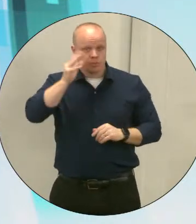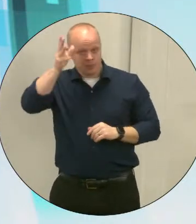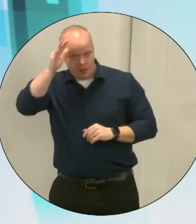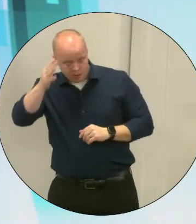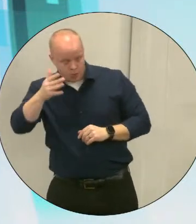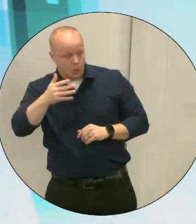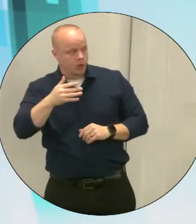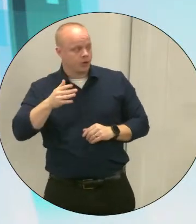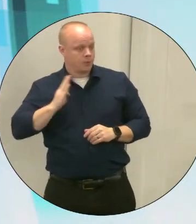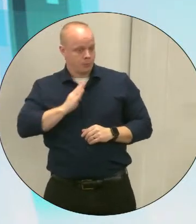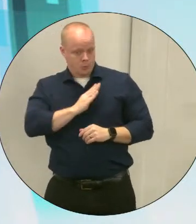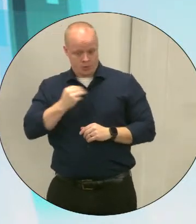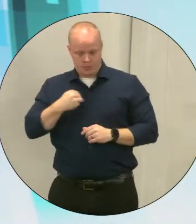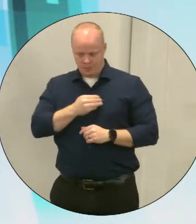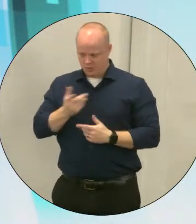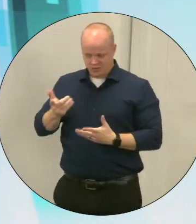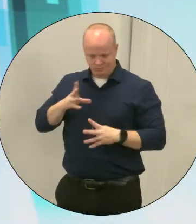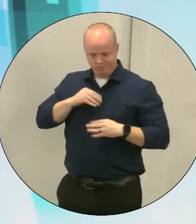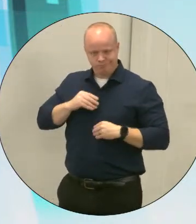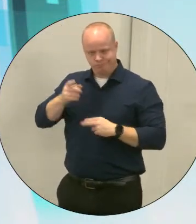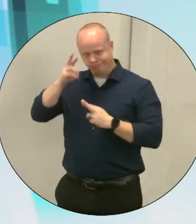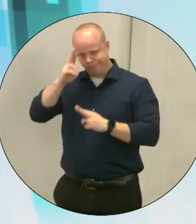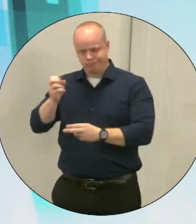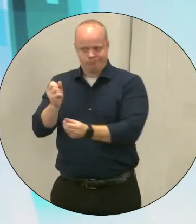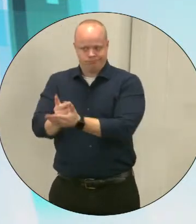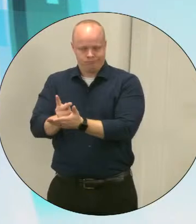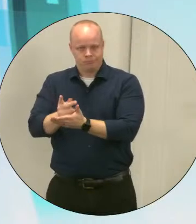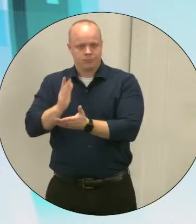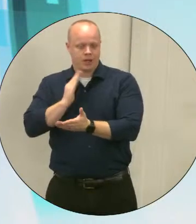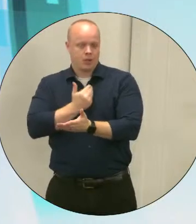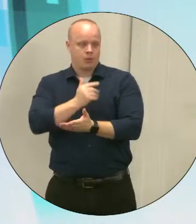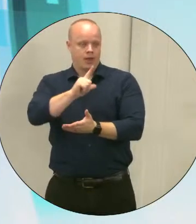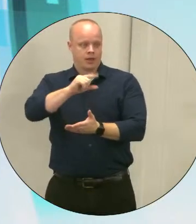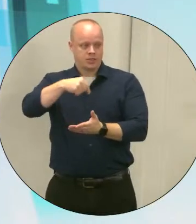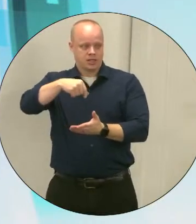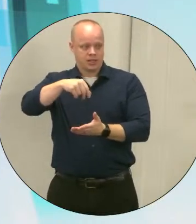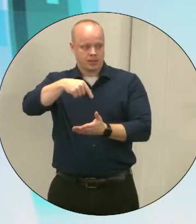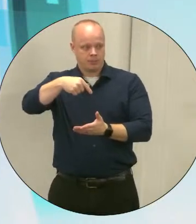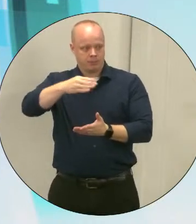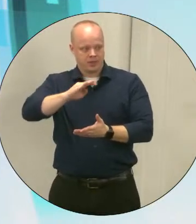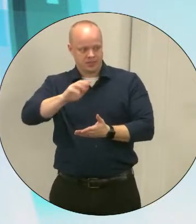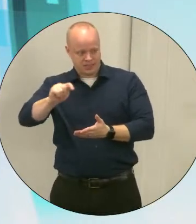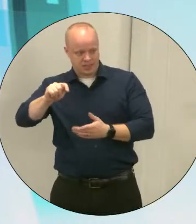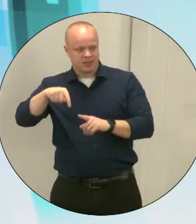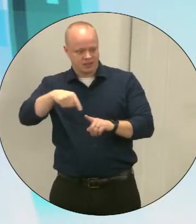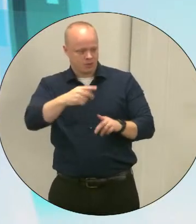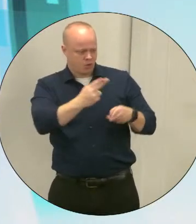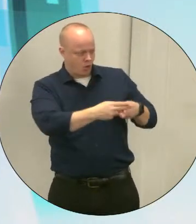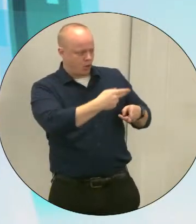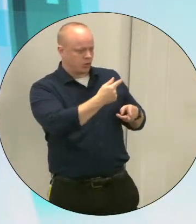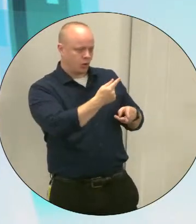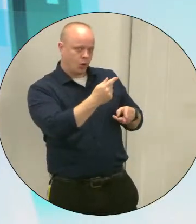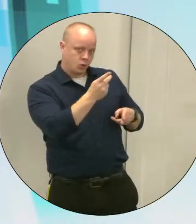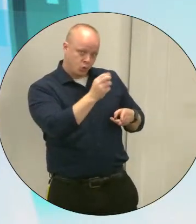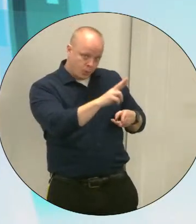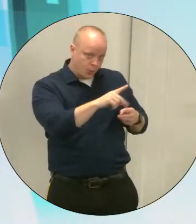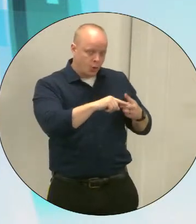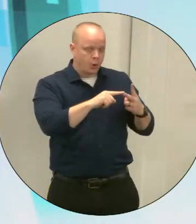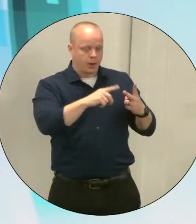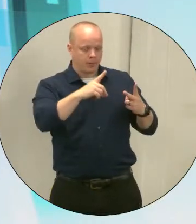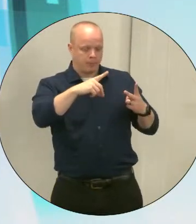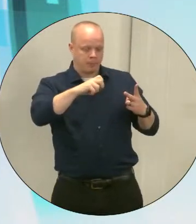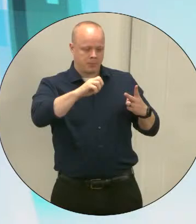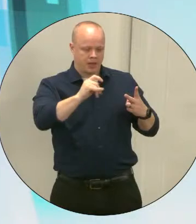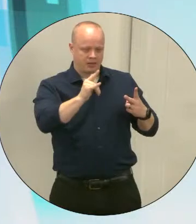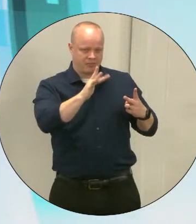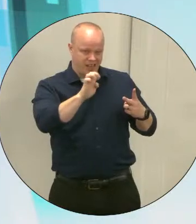member simply accepts, respects, and affirms our LGBTQ CCSD students, and it's called a groomer or pedophile in